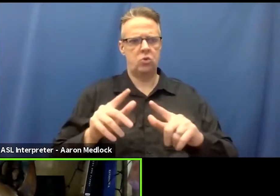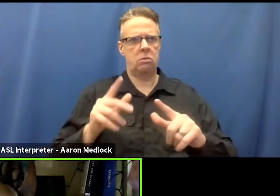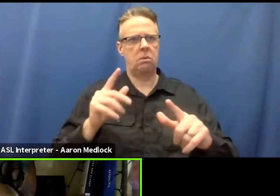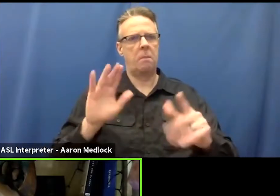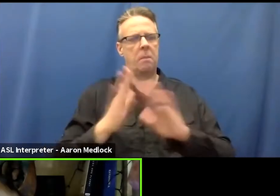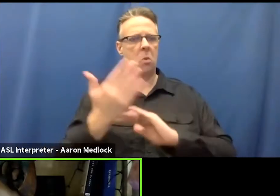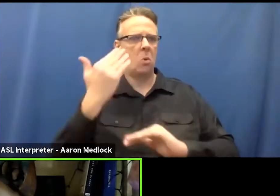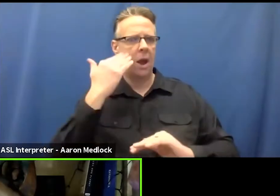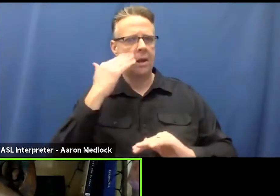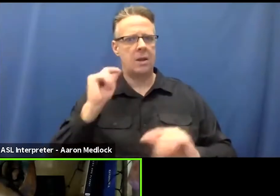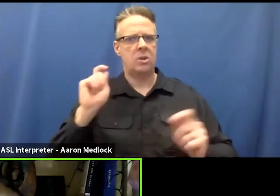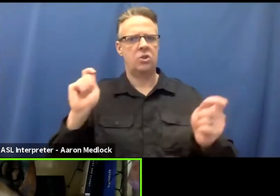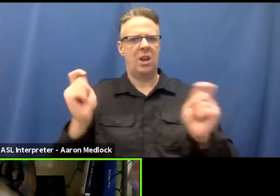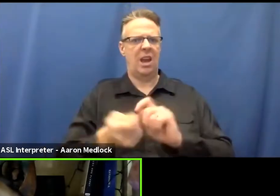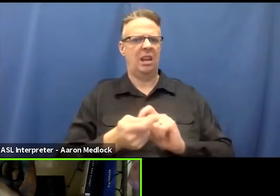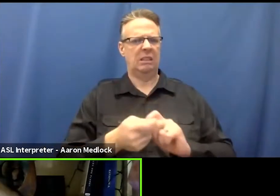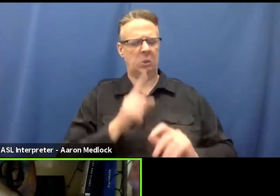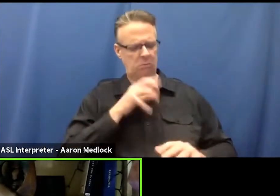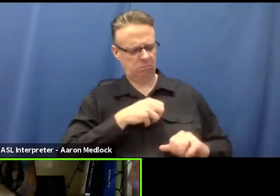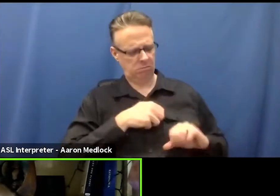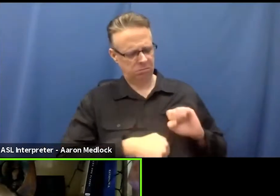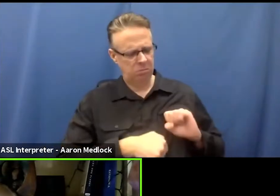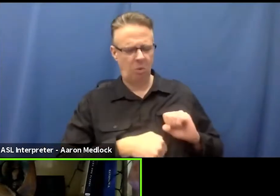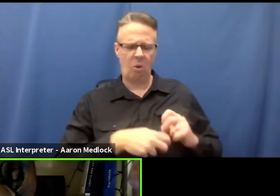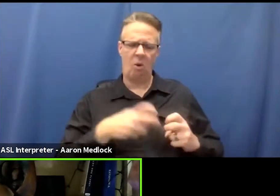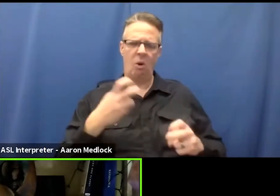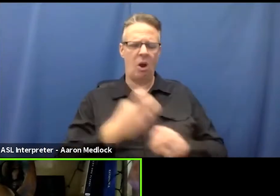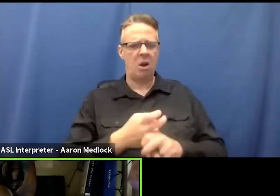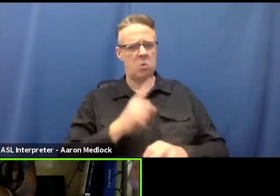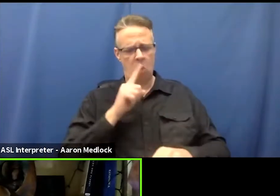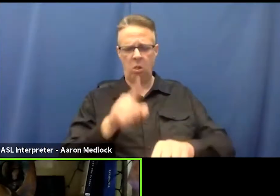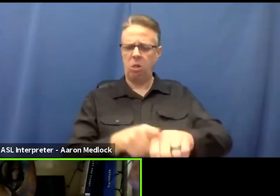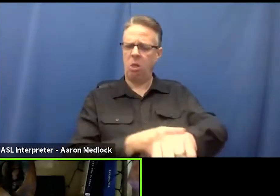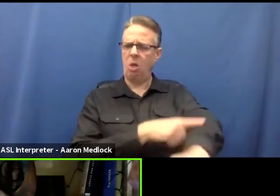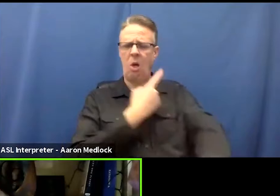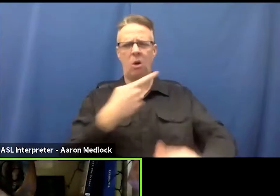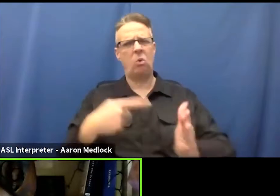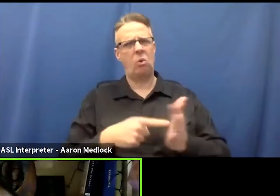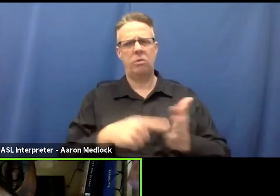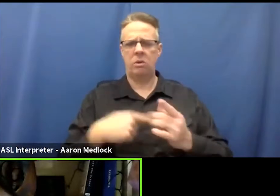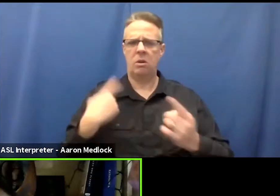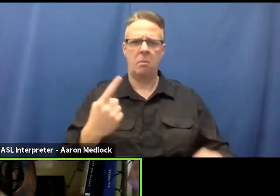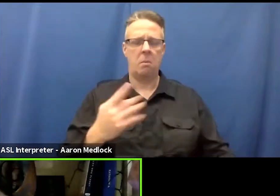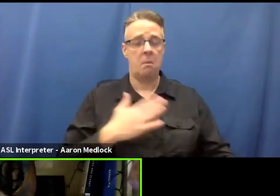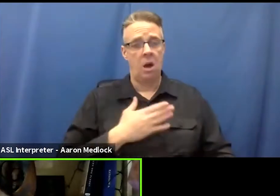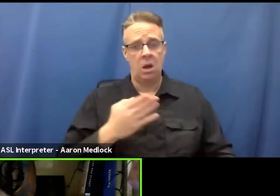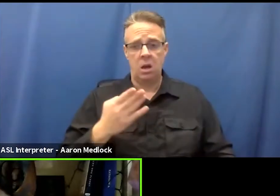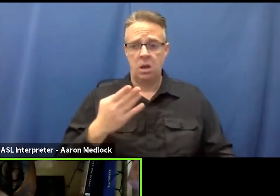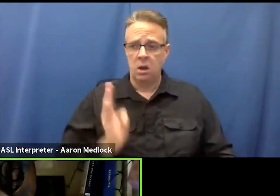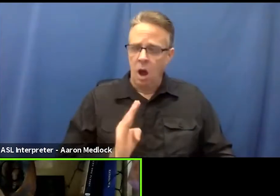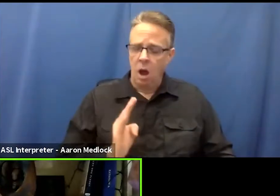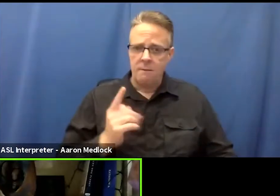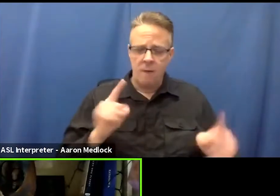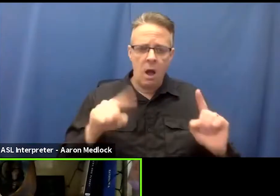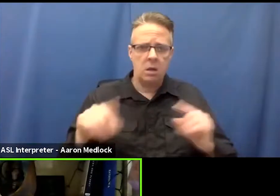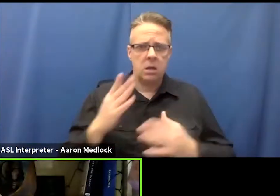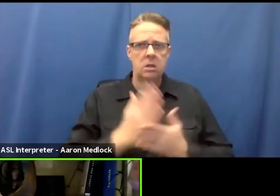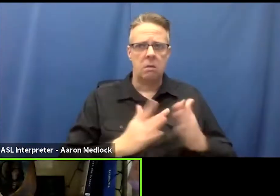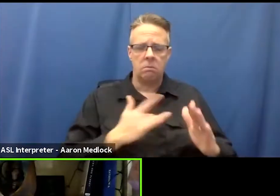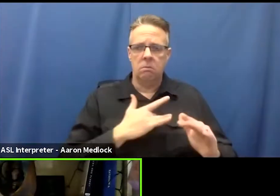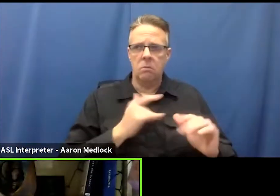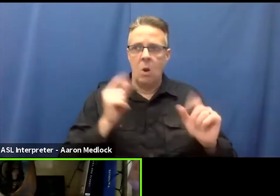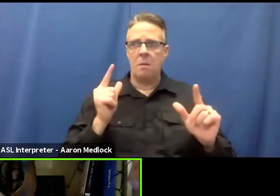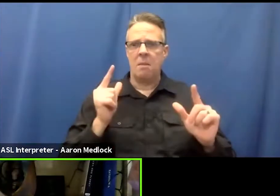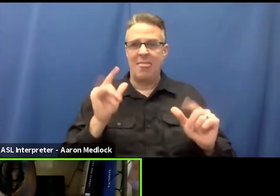is painful and hard and overdue, but my God, is it making some people wake up, and that gives me a bit of